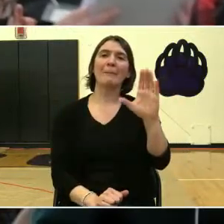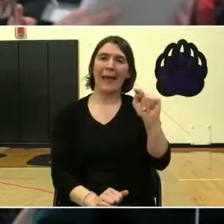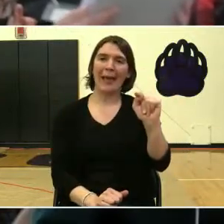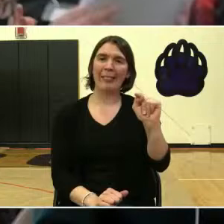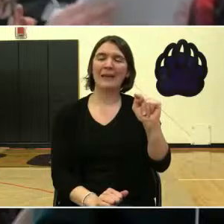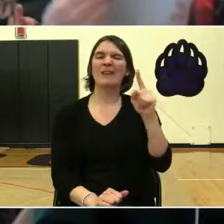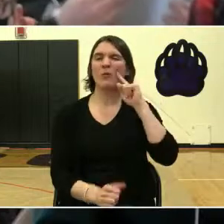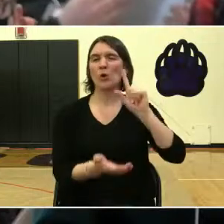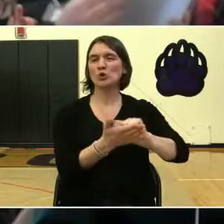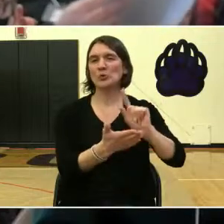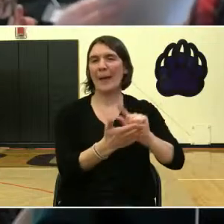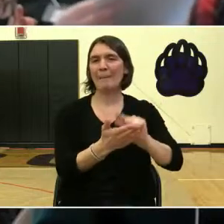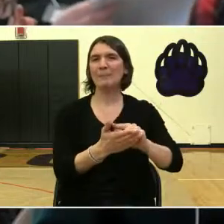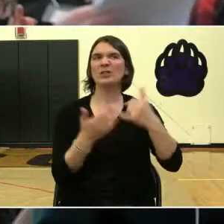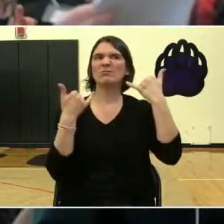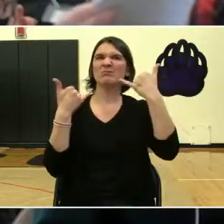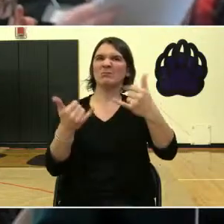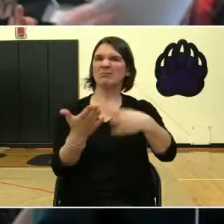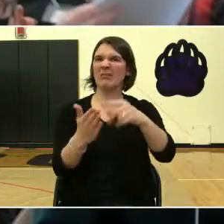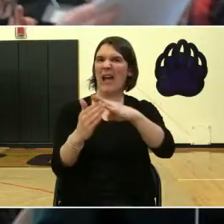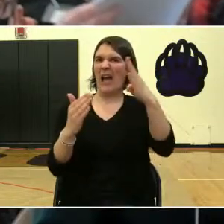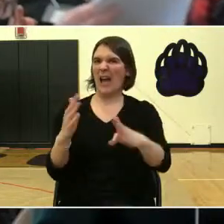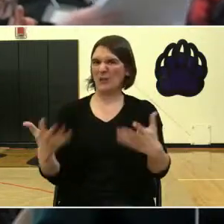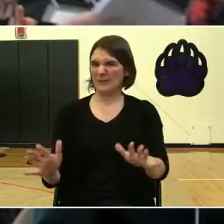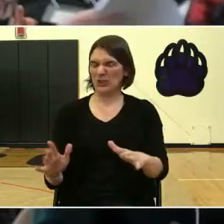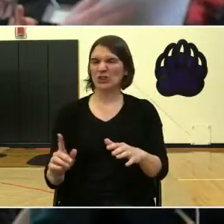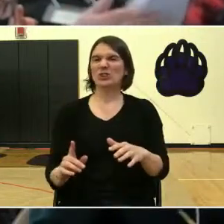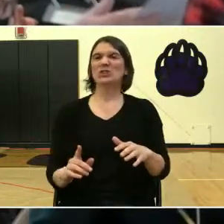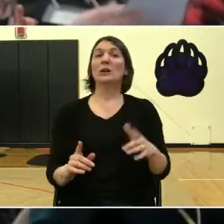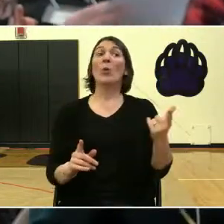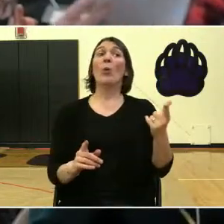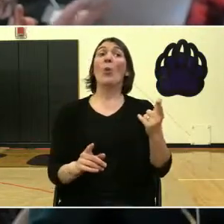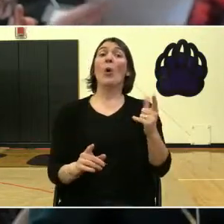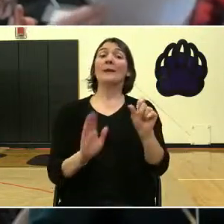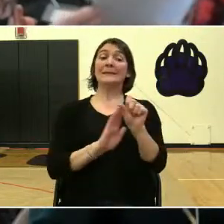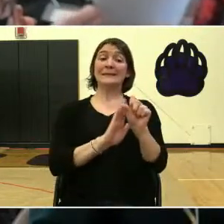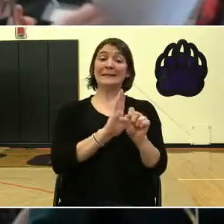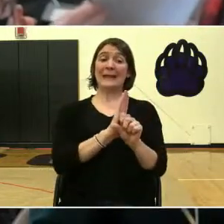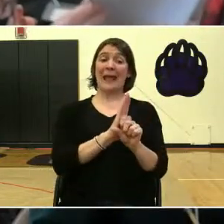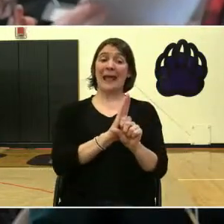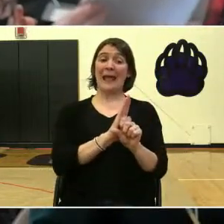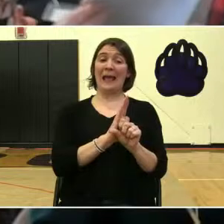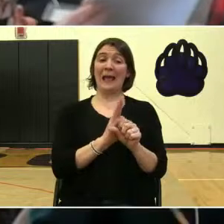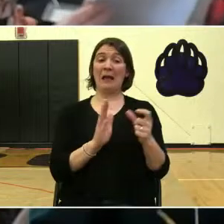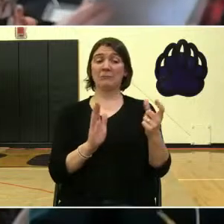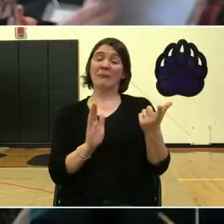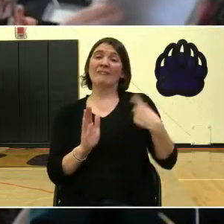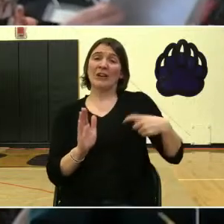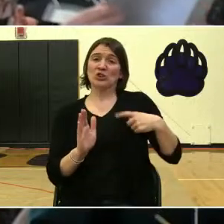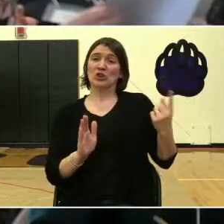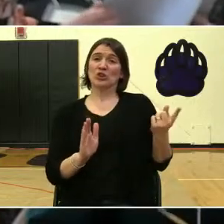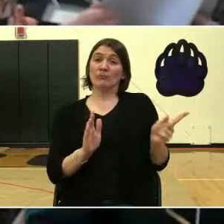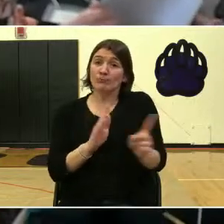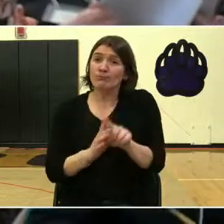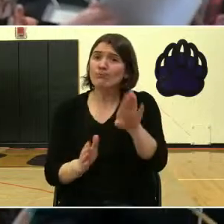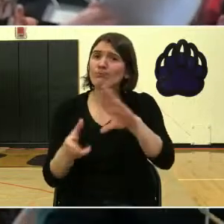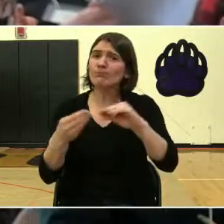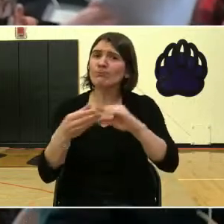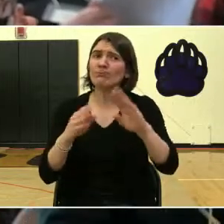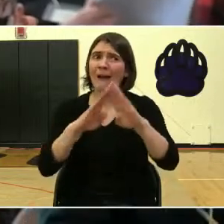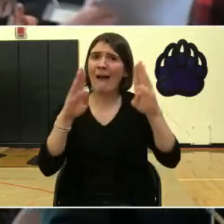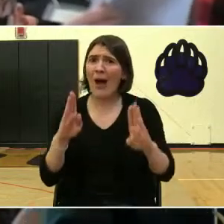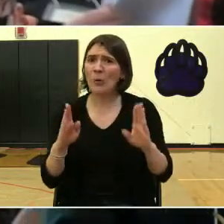housing and after she dropped off there was a I don't remember who he was a state um official who came on and talked about